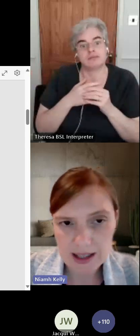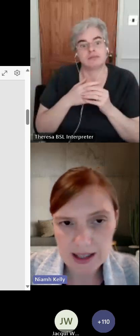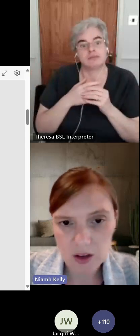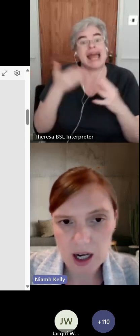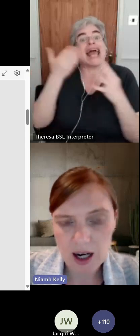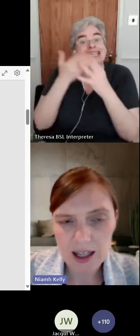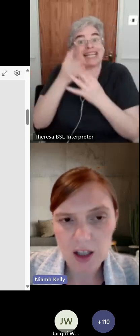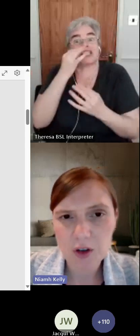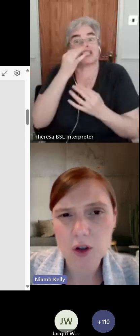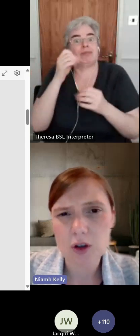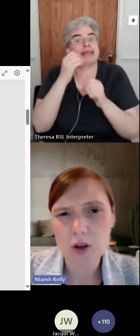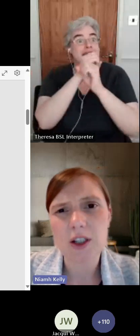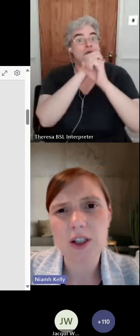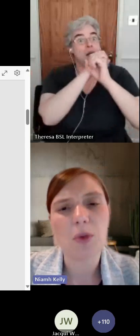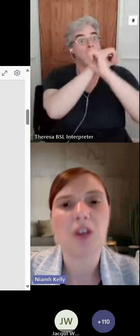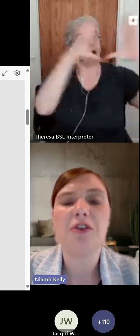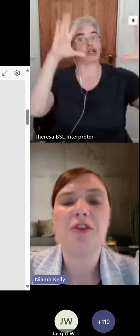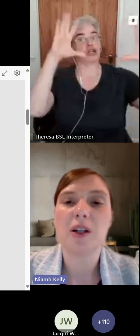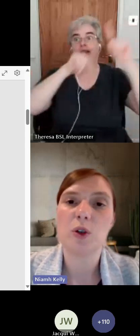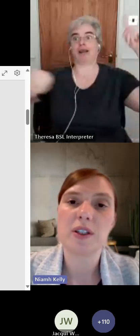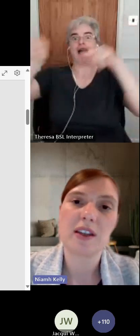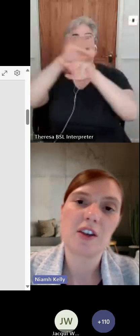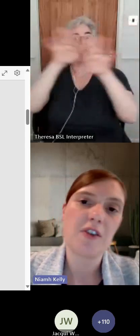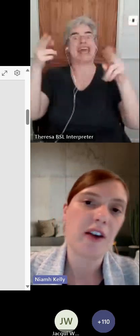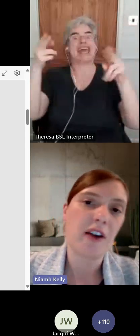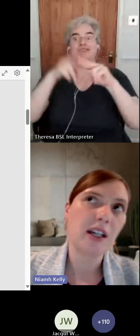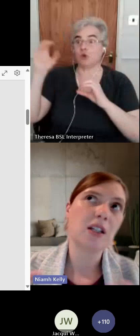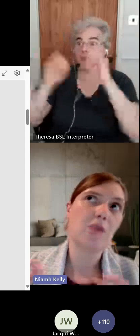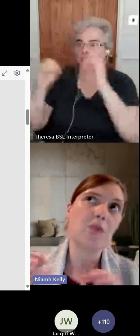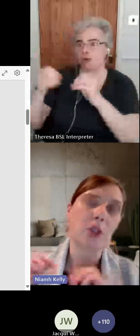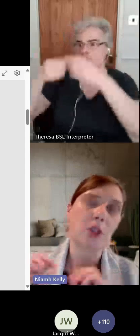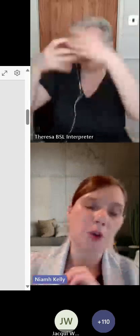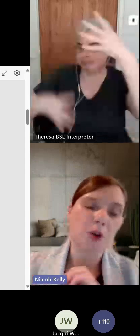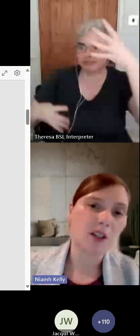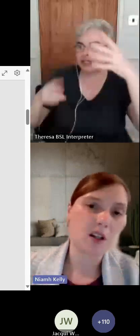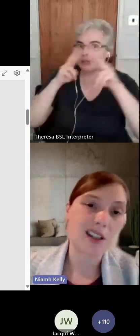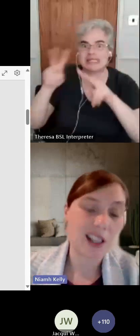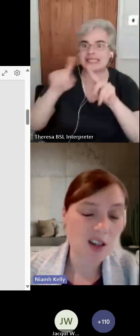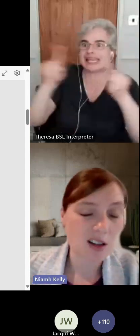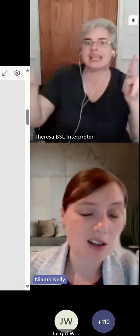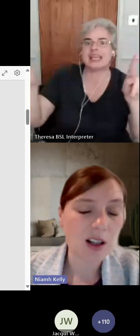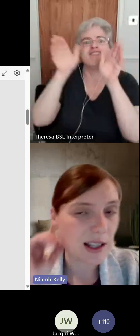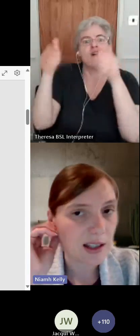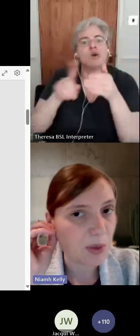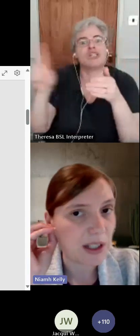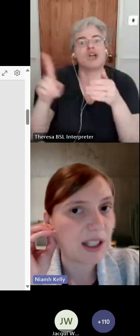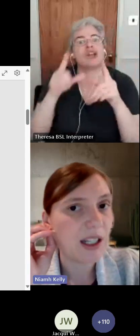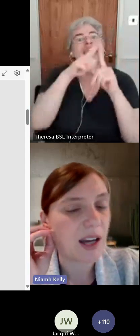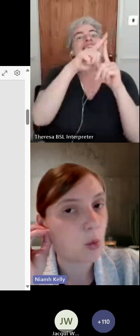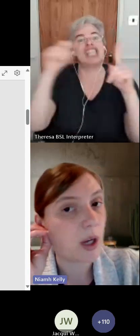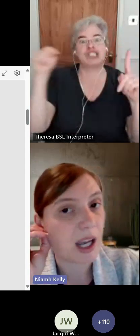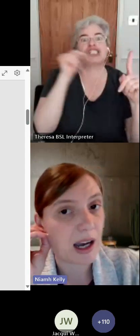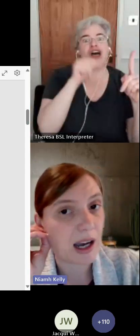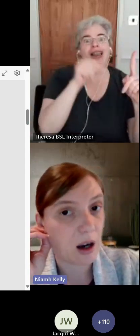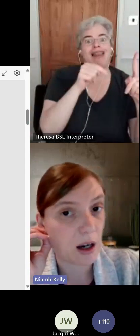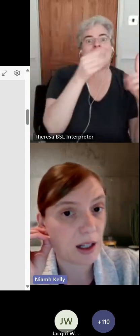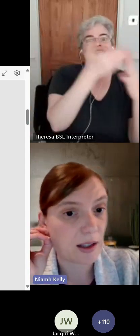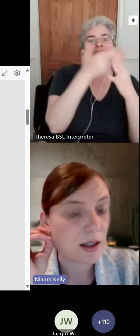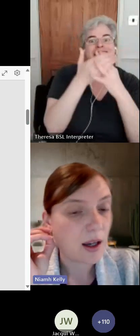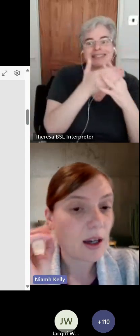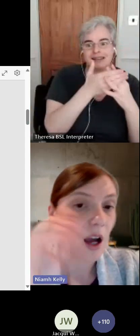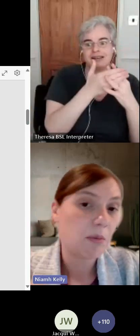accessibility models out there, and if you Google it, you might find ones, and they're very much focused on digital accessibility and the